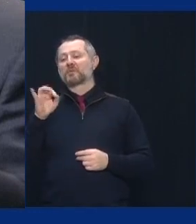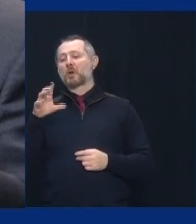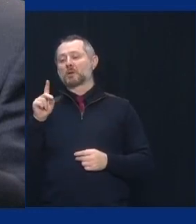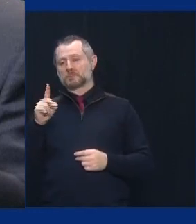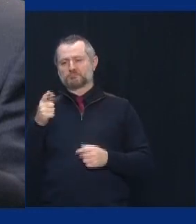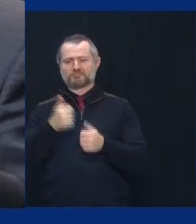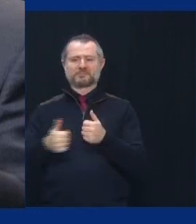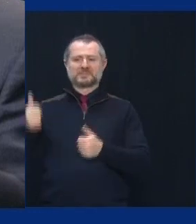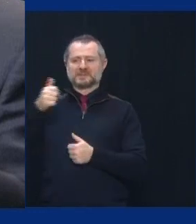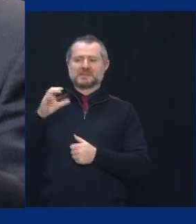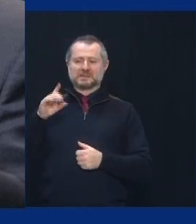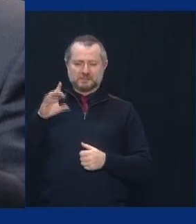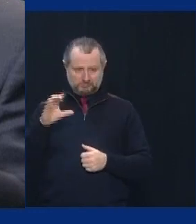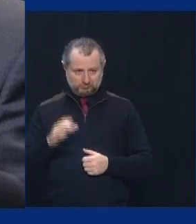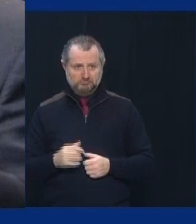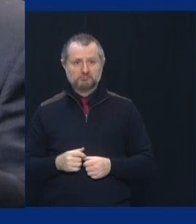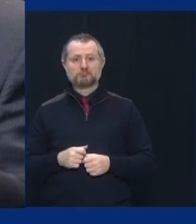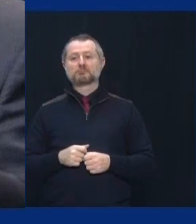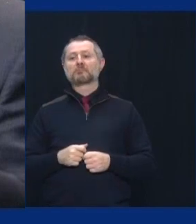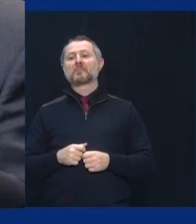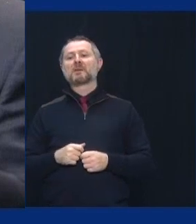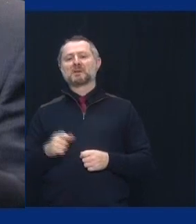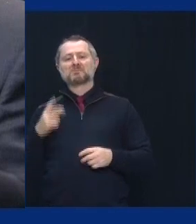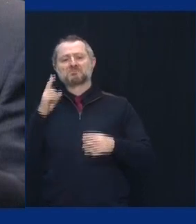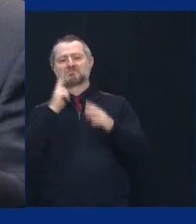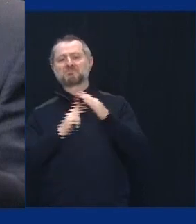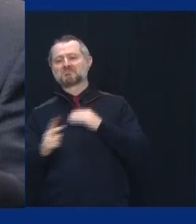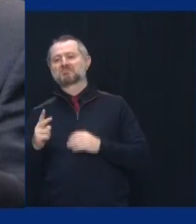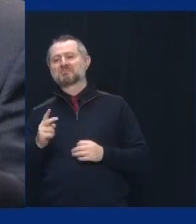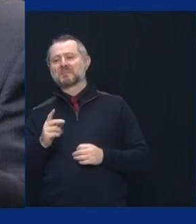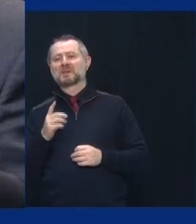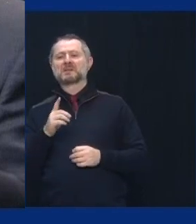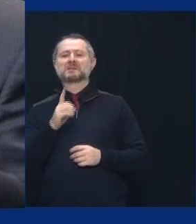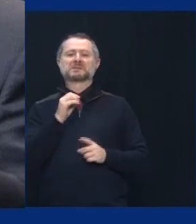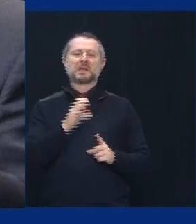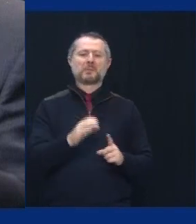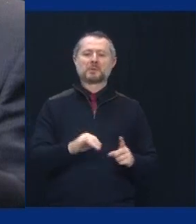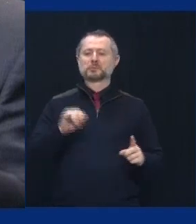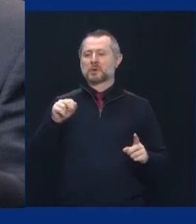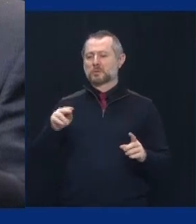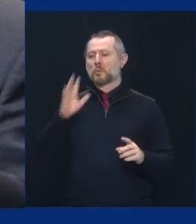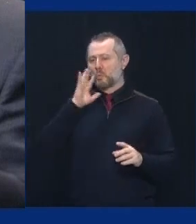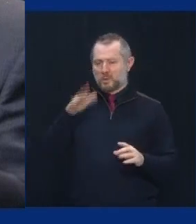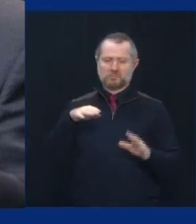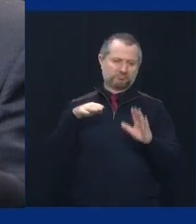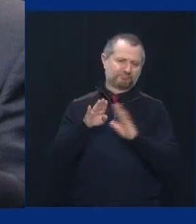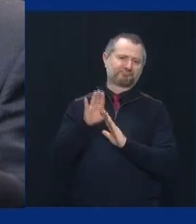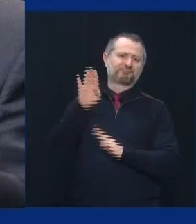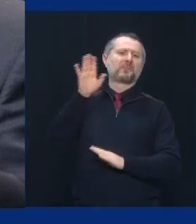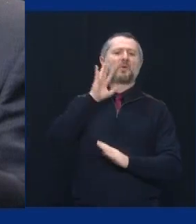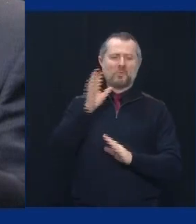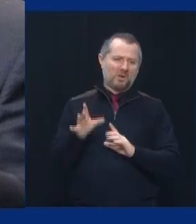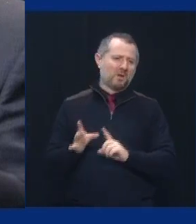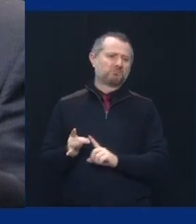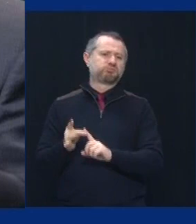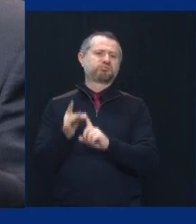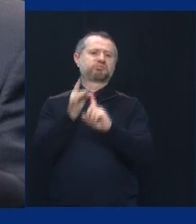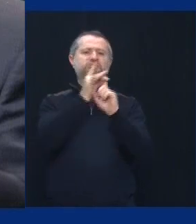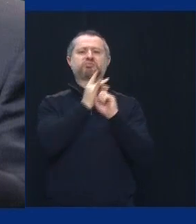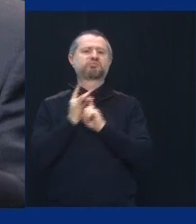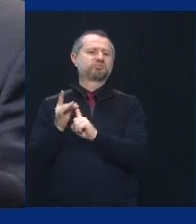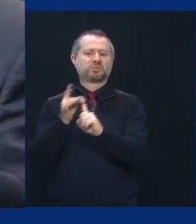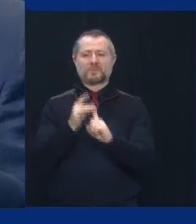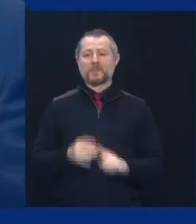going to see a bad December, a bad January. We understand that.